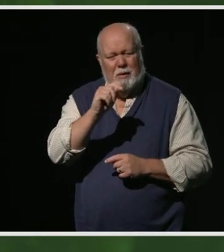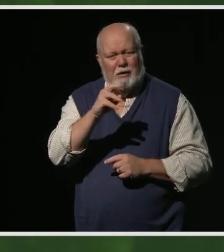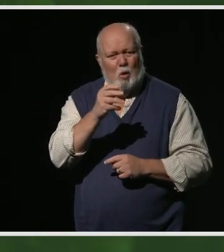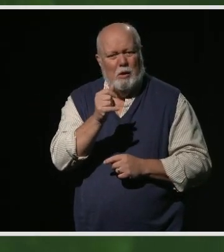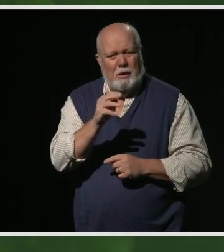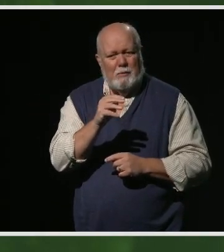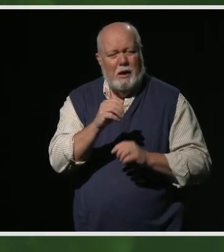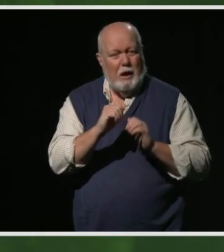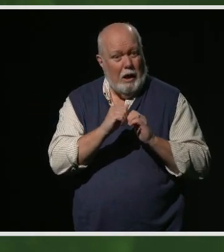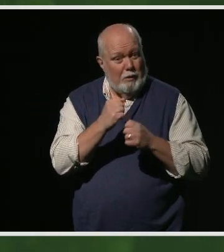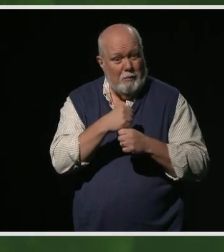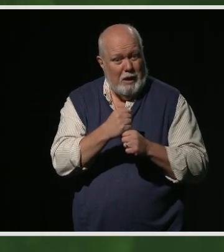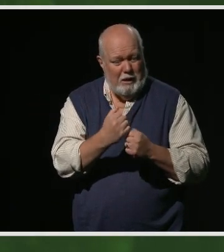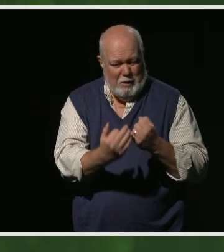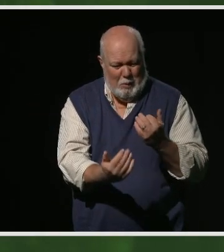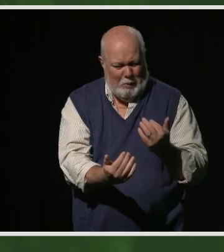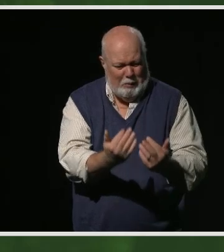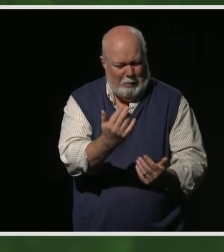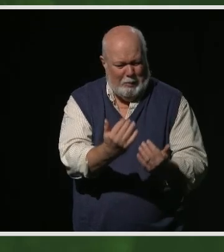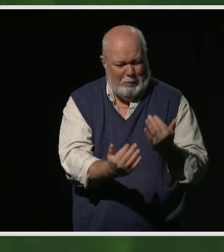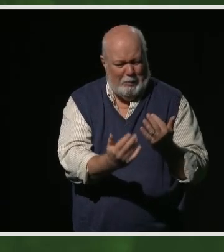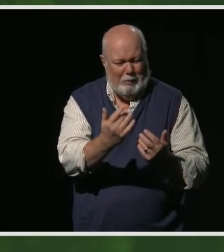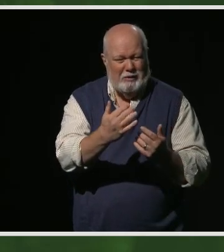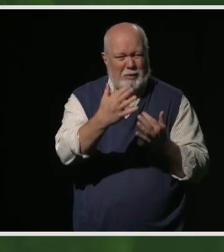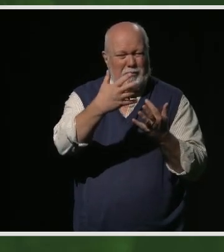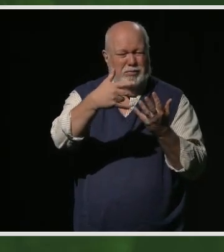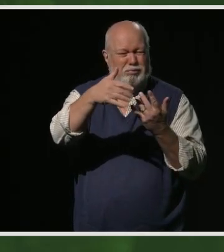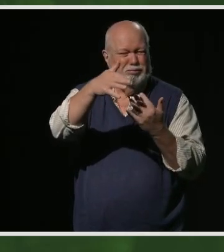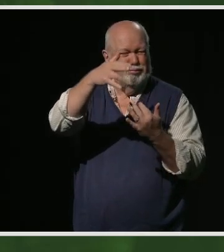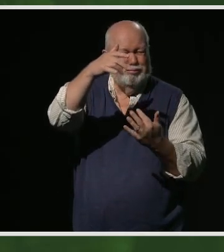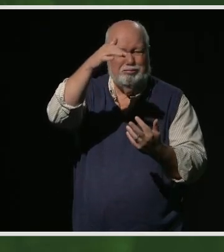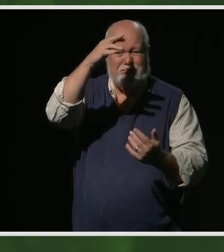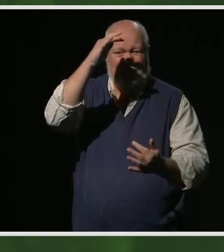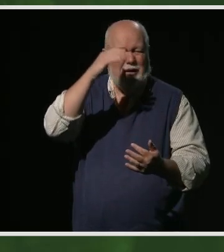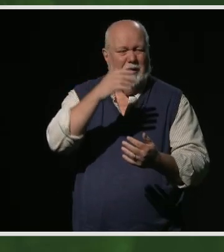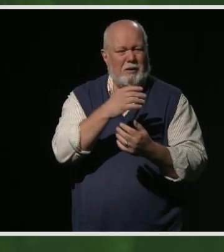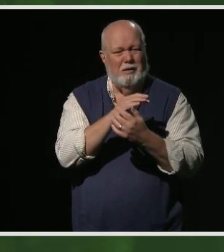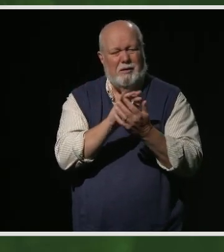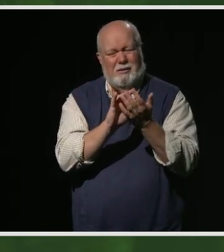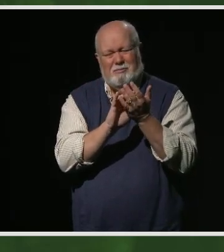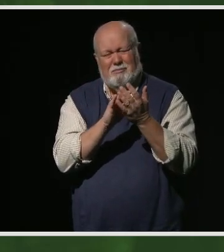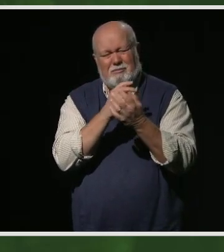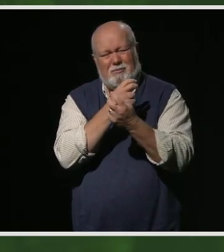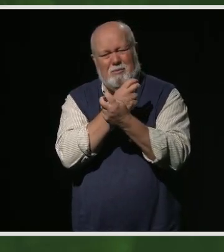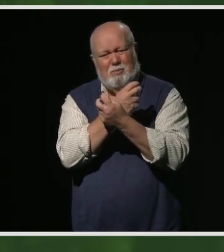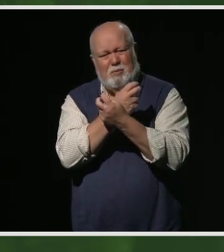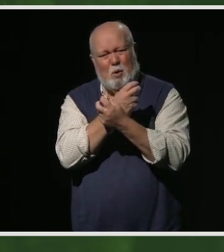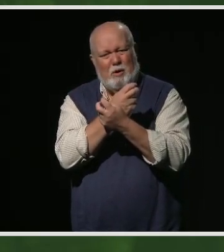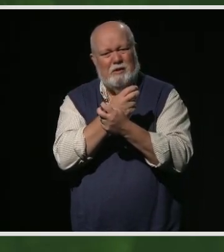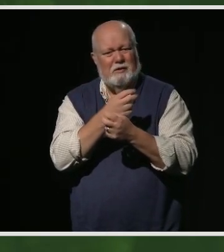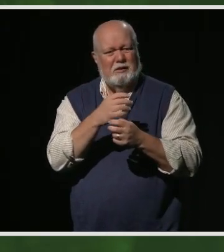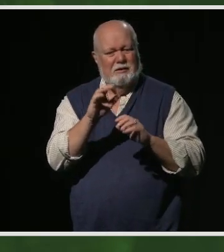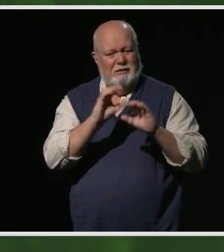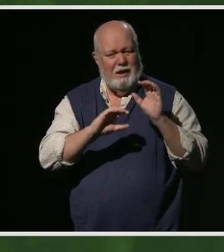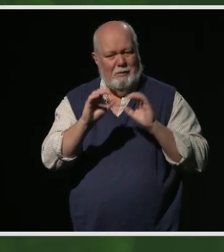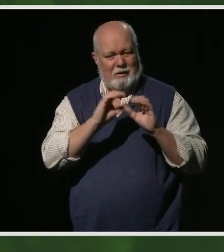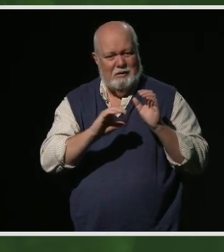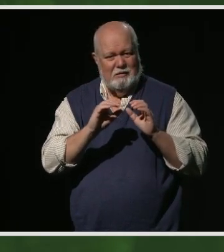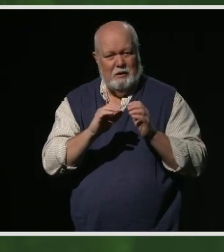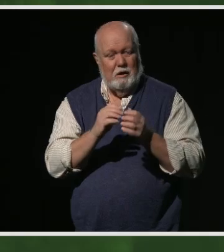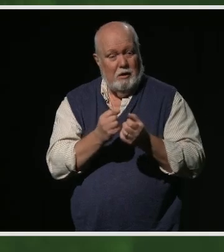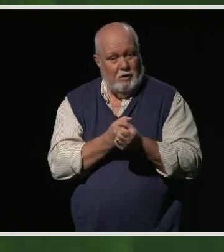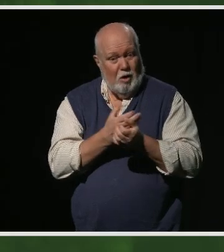high temperatures. So there's large carbon emissions. Toxic chemicals, so it's on Prop 65 in California, is